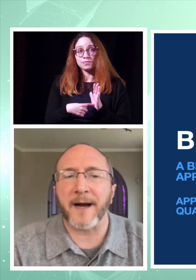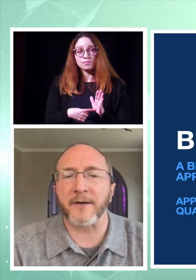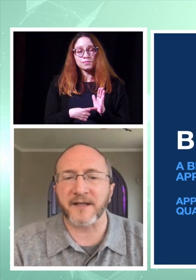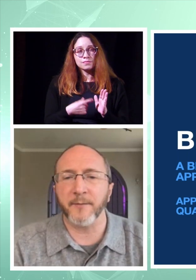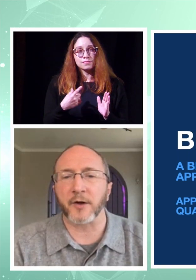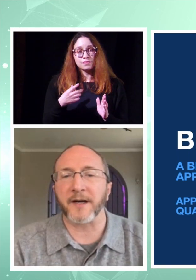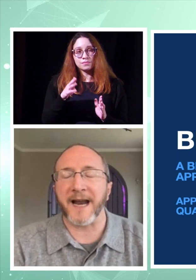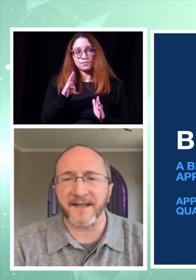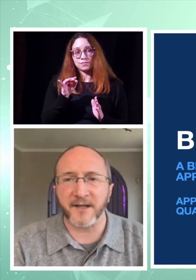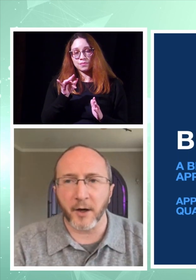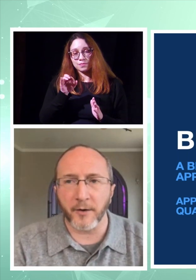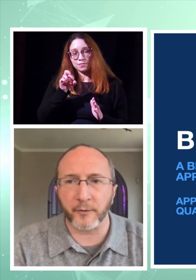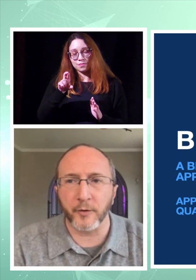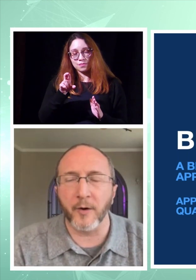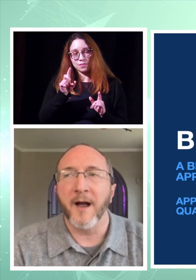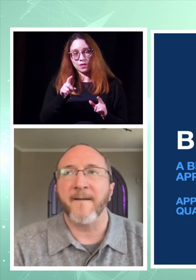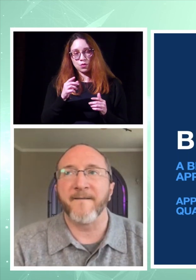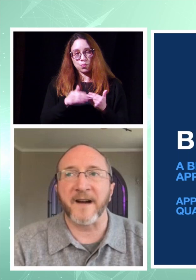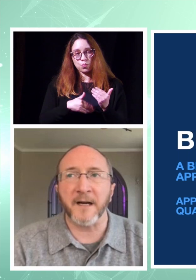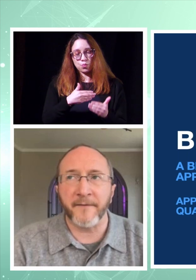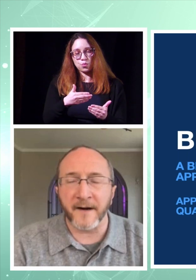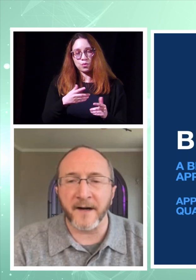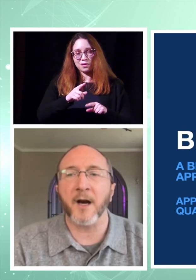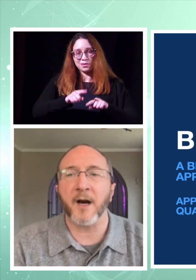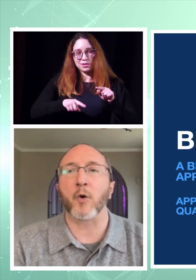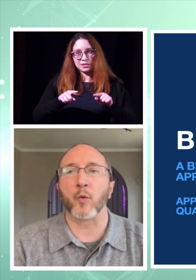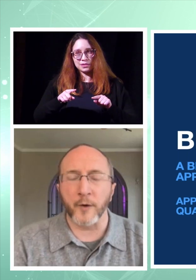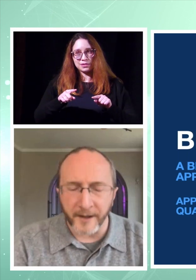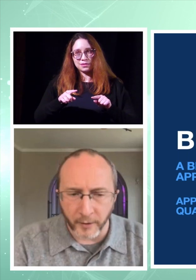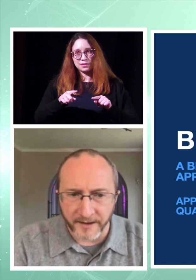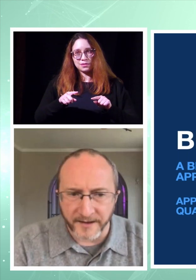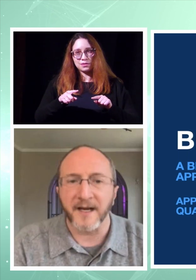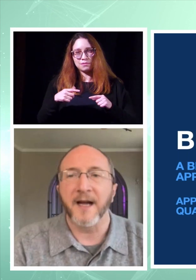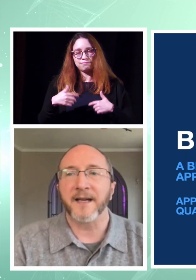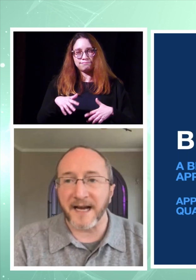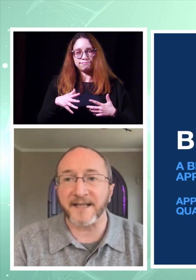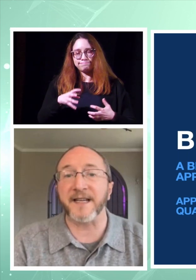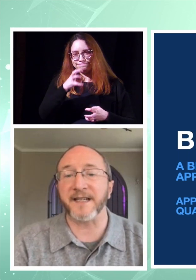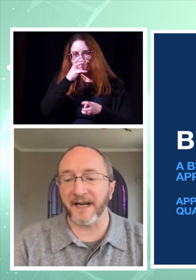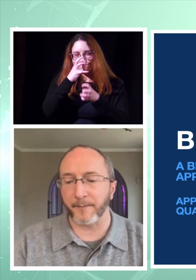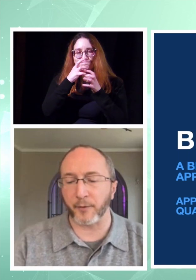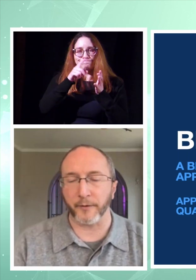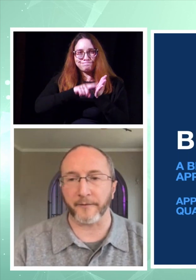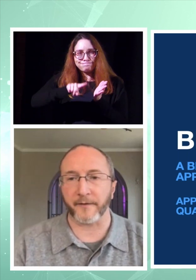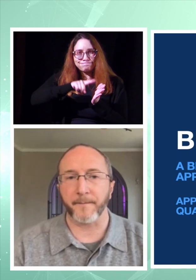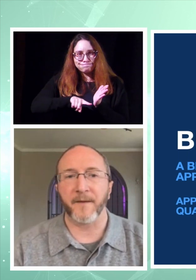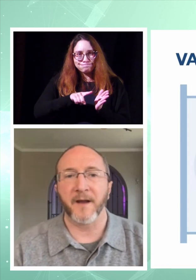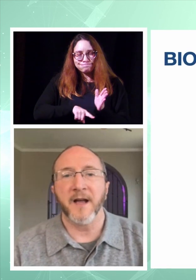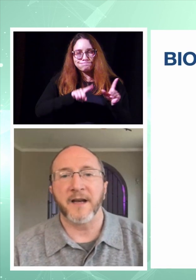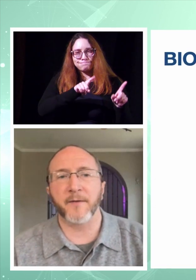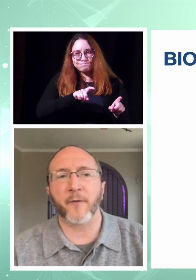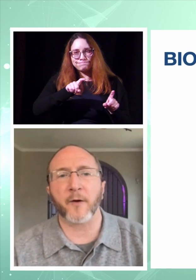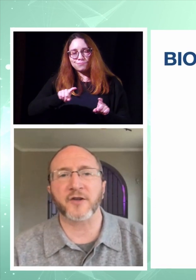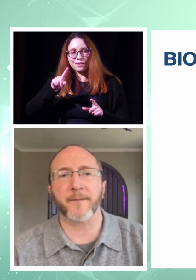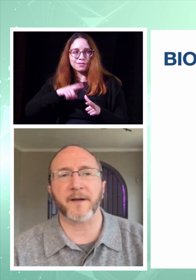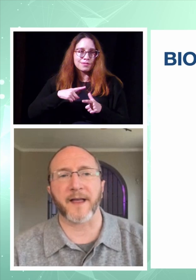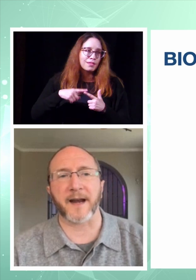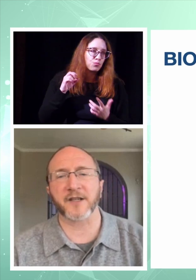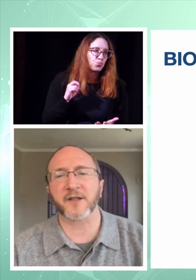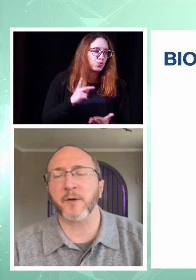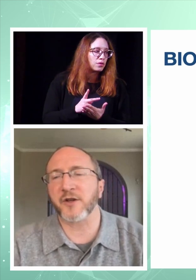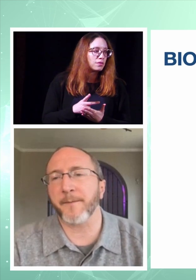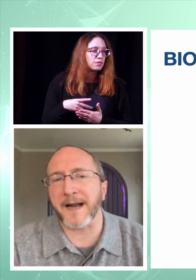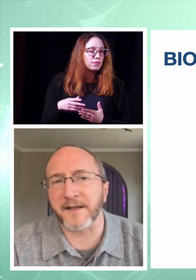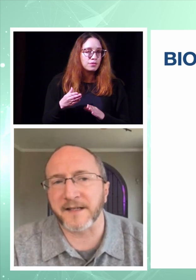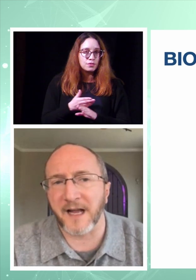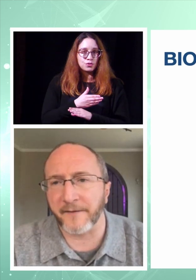you have a biosimilar, it has to go through very, very rigorous testing to get it approved. Now, before I jump into that, I